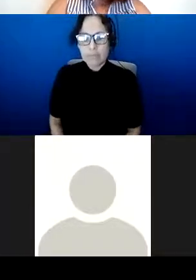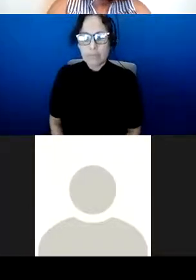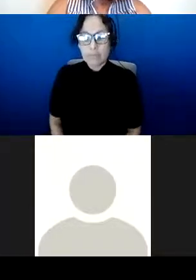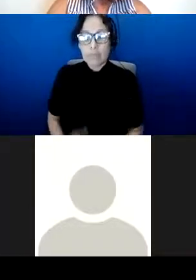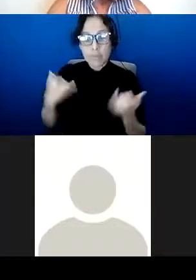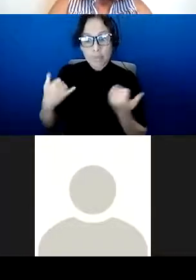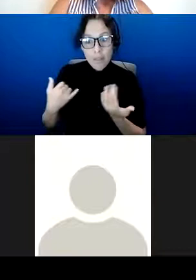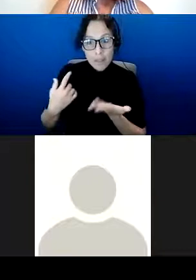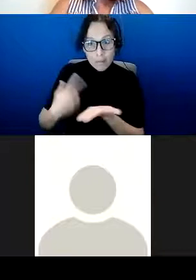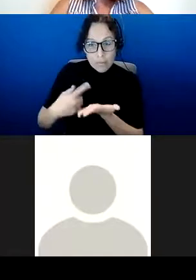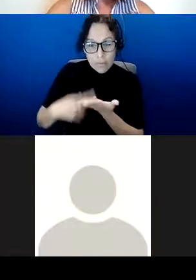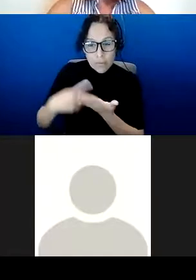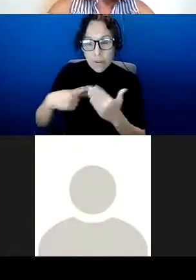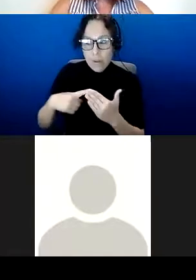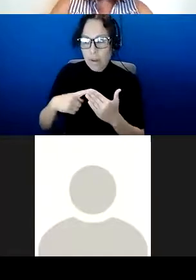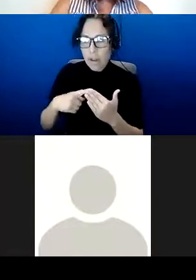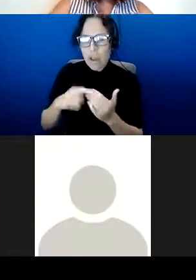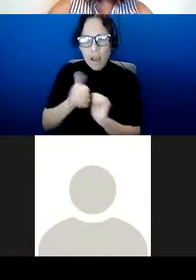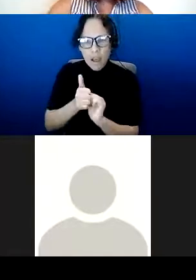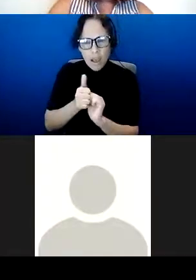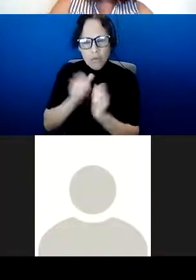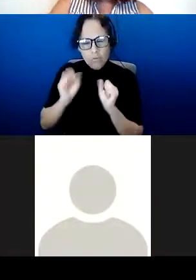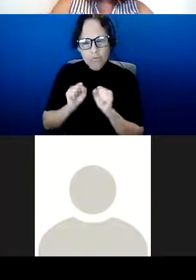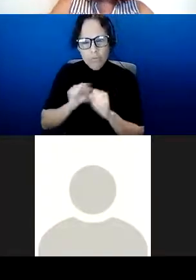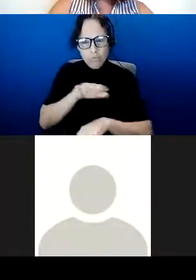So let's talk about some different ways to schedule your appointment.